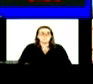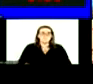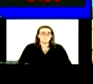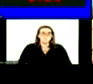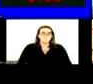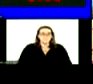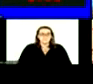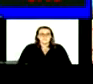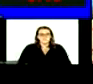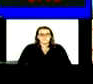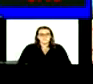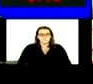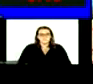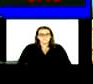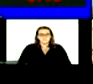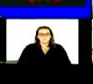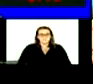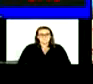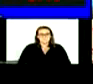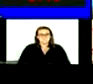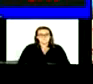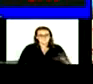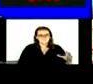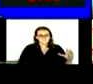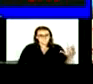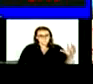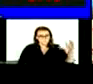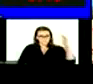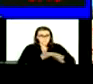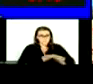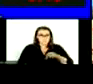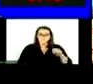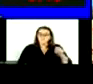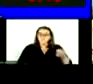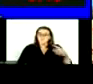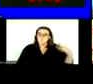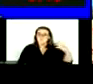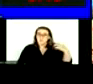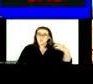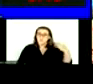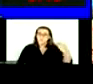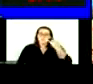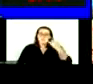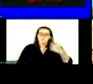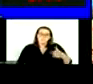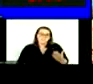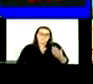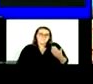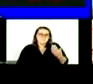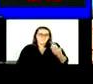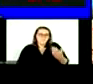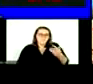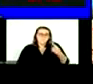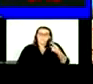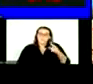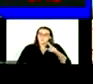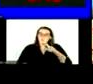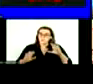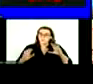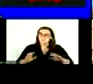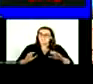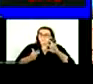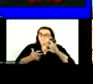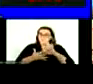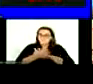I would imagine you, Mr. Chairman, would have a kind of a fit if we suggested that what you were doing was crafty, obscure,